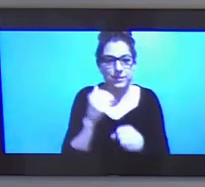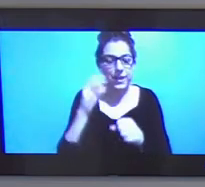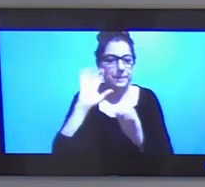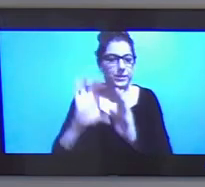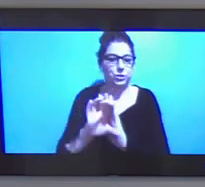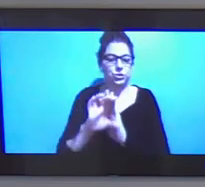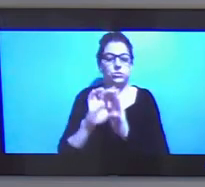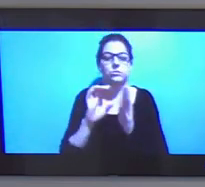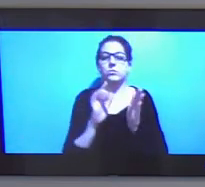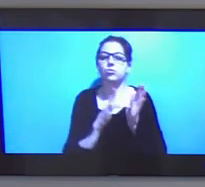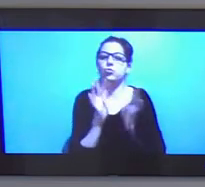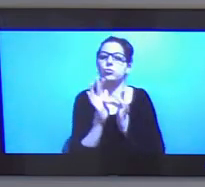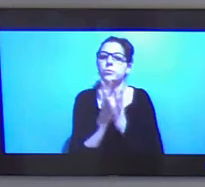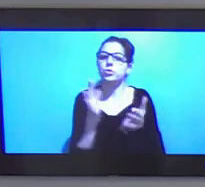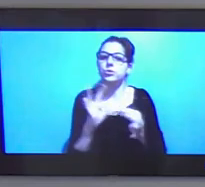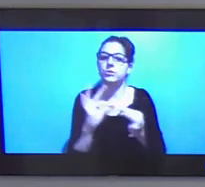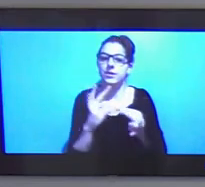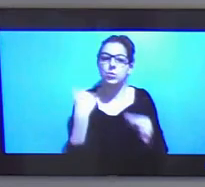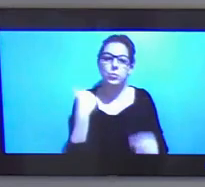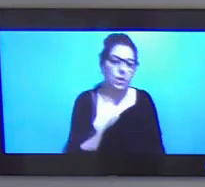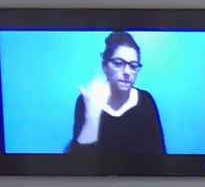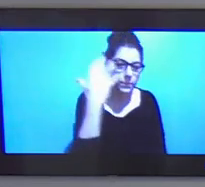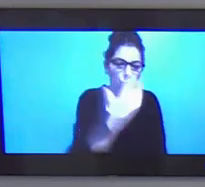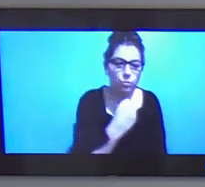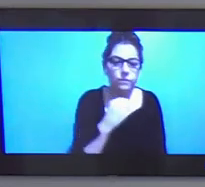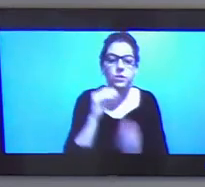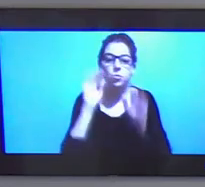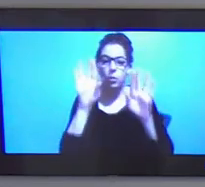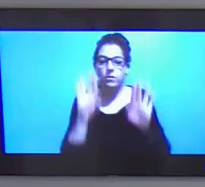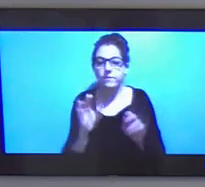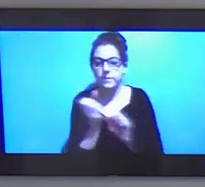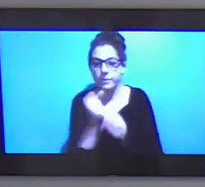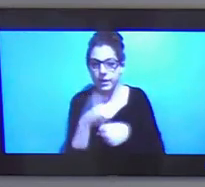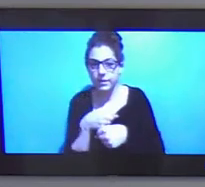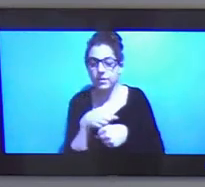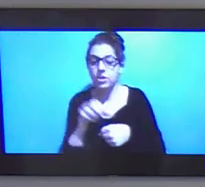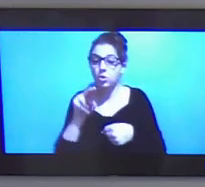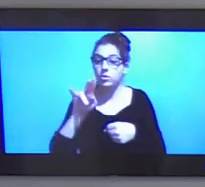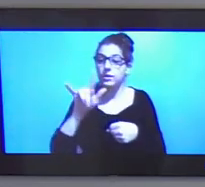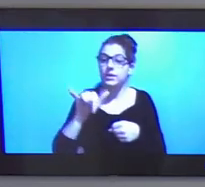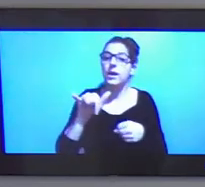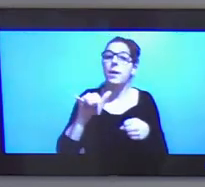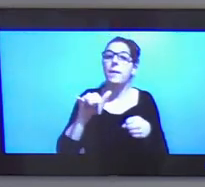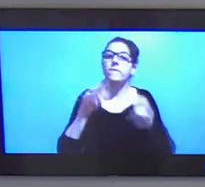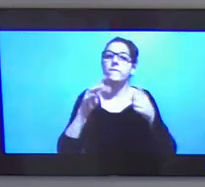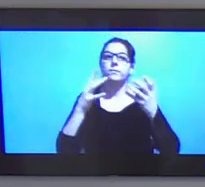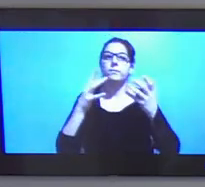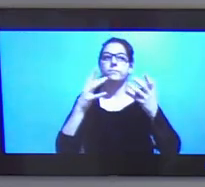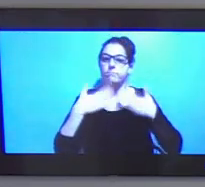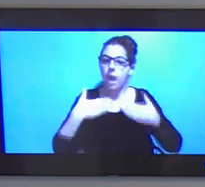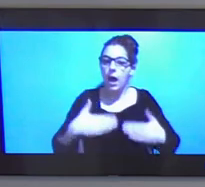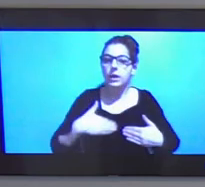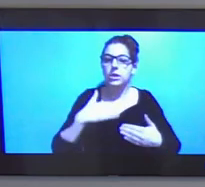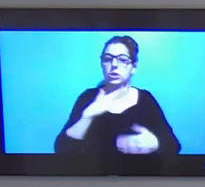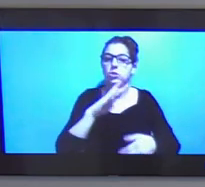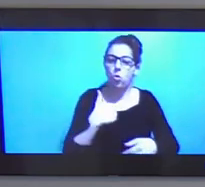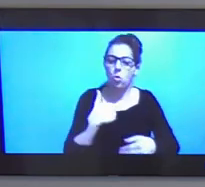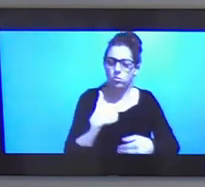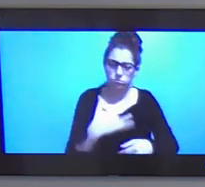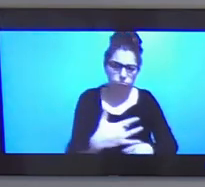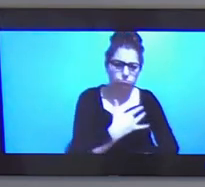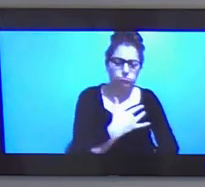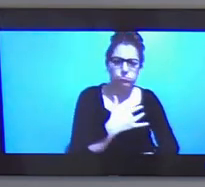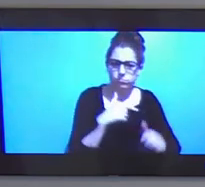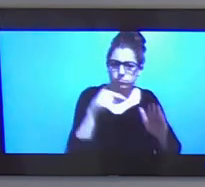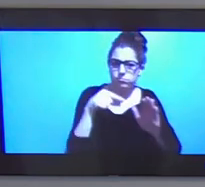we're beautifully and wonderfully made. And the unity of body and soul is so profound that it goes to the very essence of who we